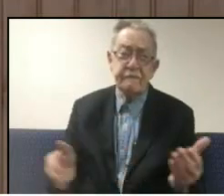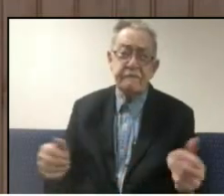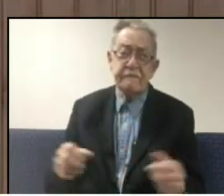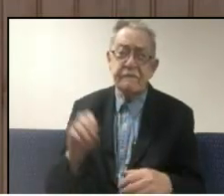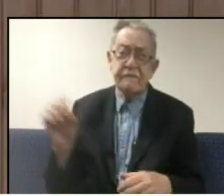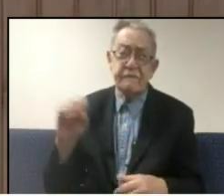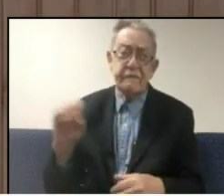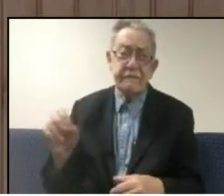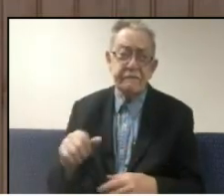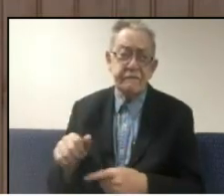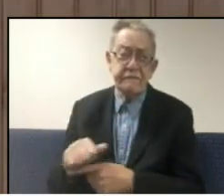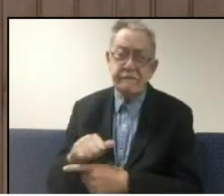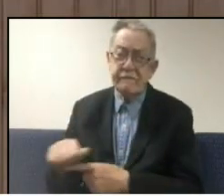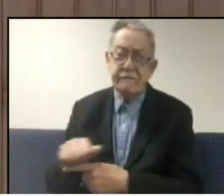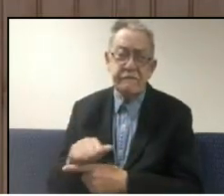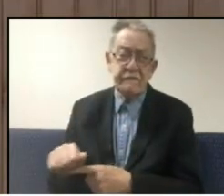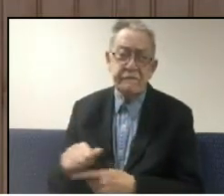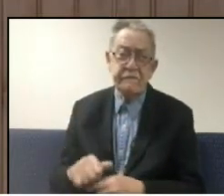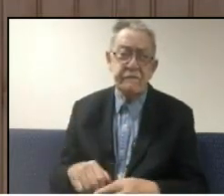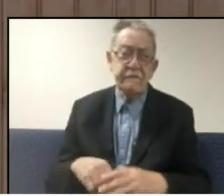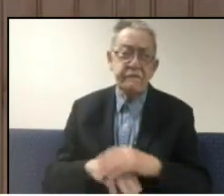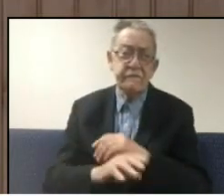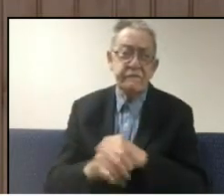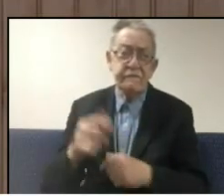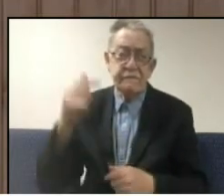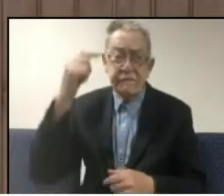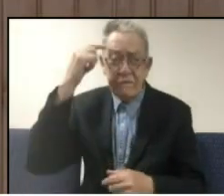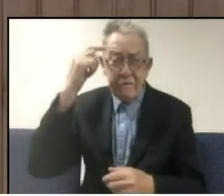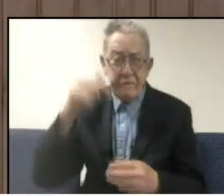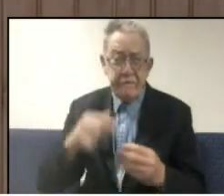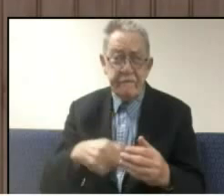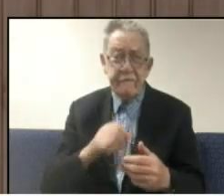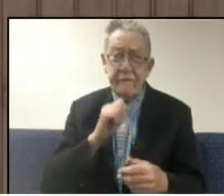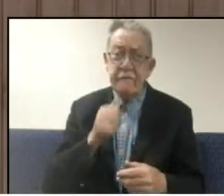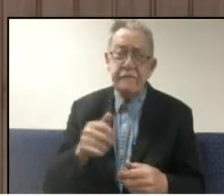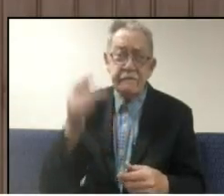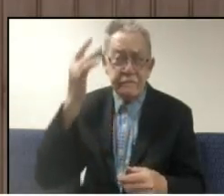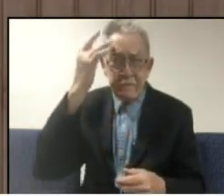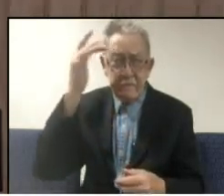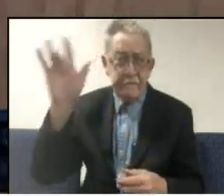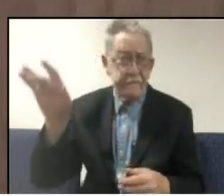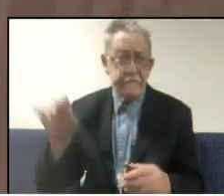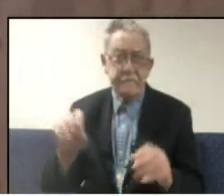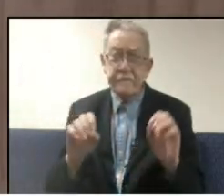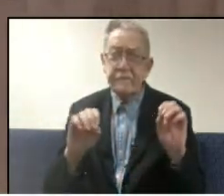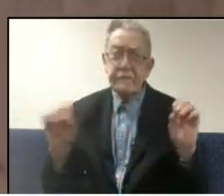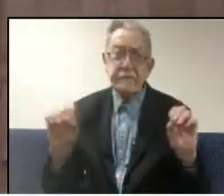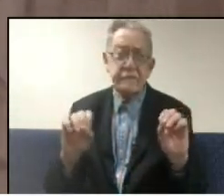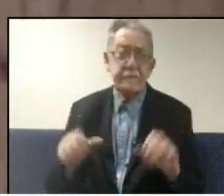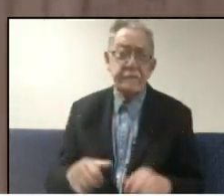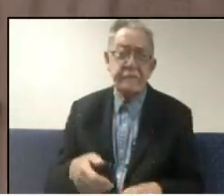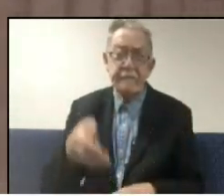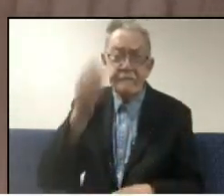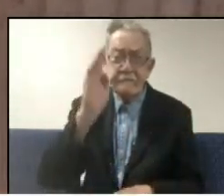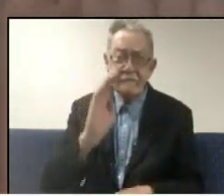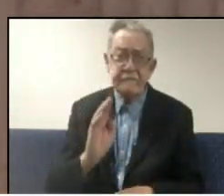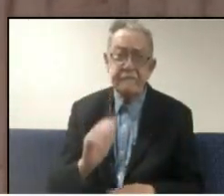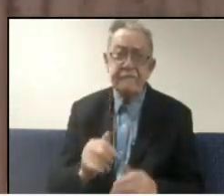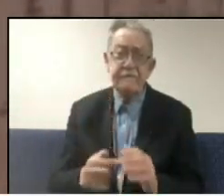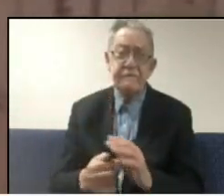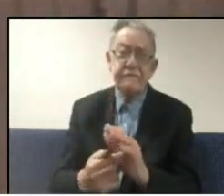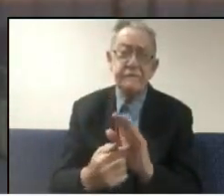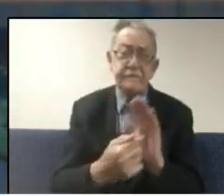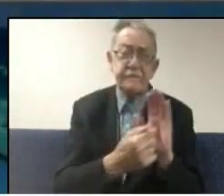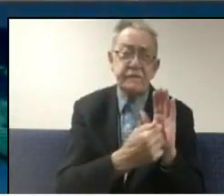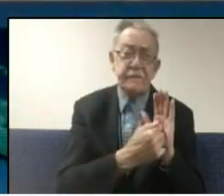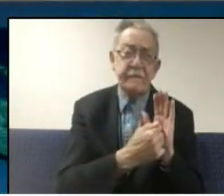background, but it fascinates us. We don't even know why we're thinking about it. It doesn't seem to make any sense at all. And then God begins to unveil and